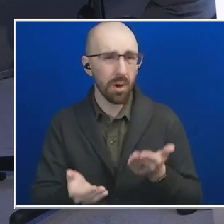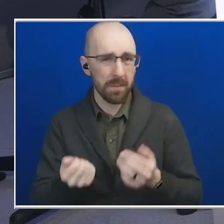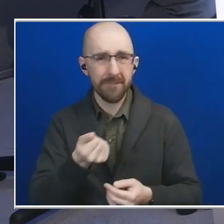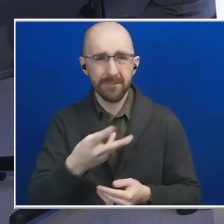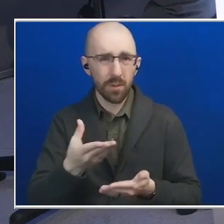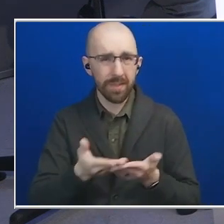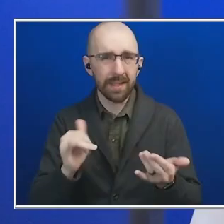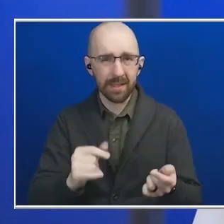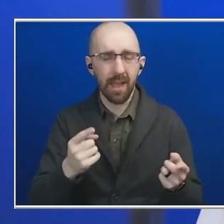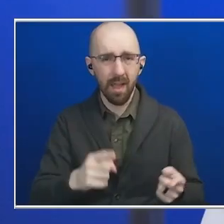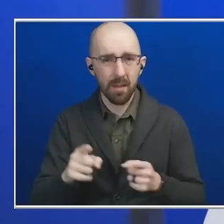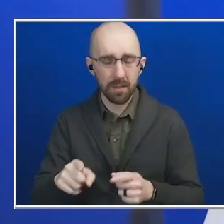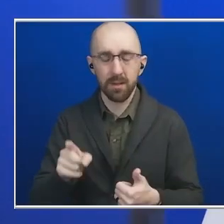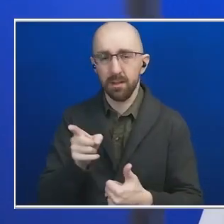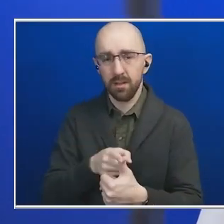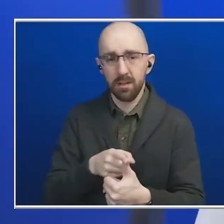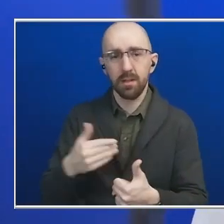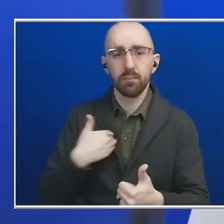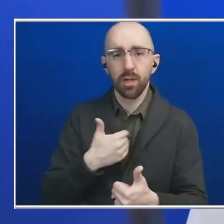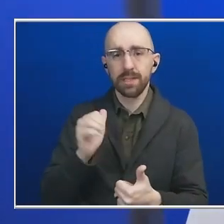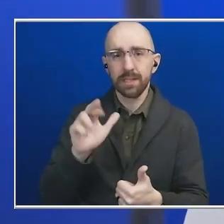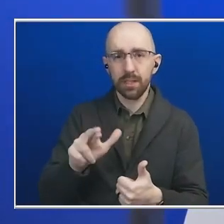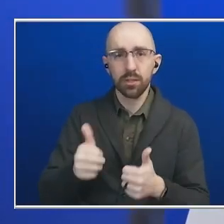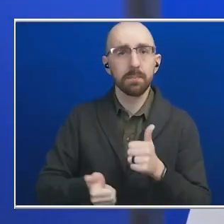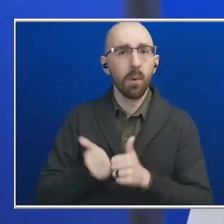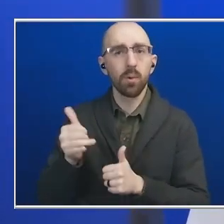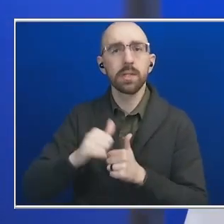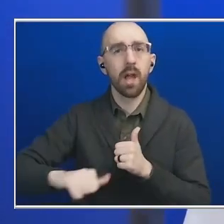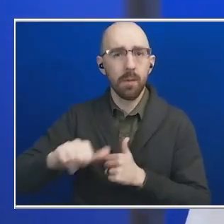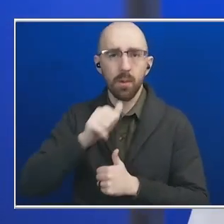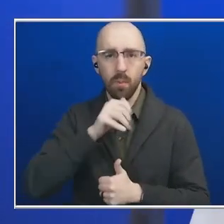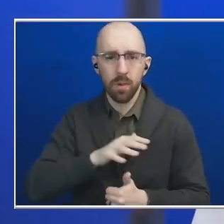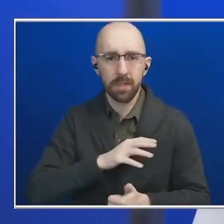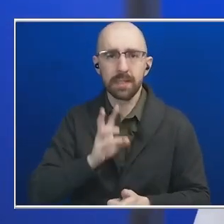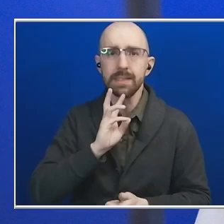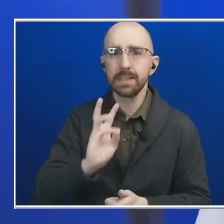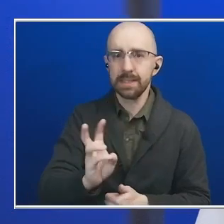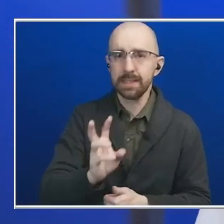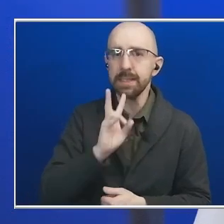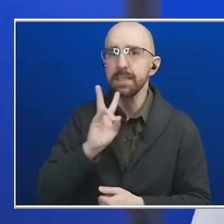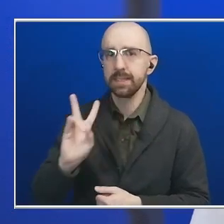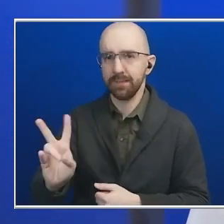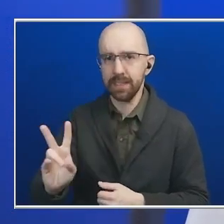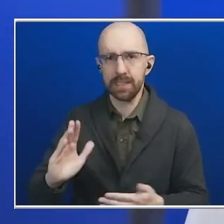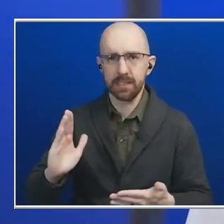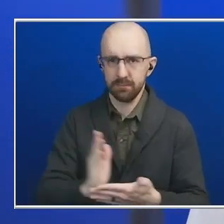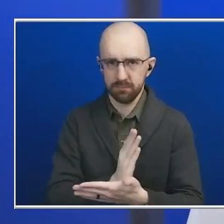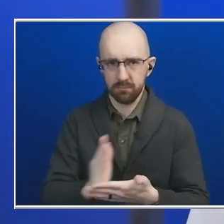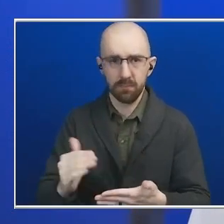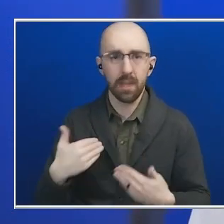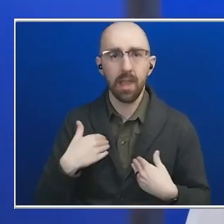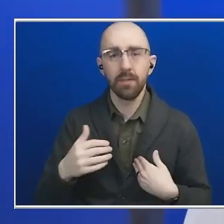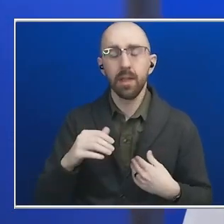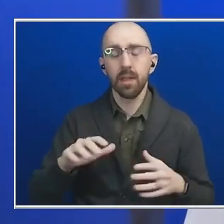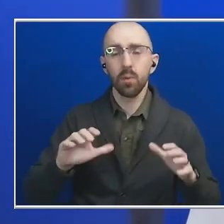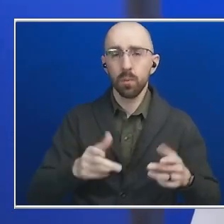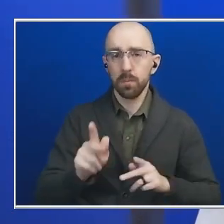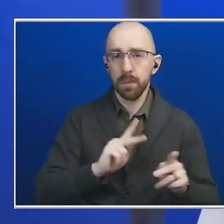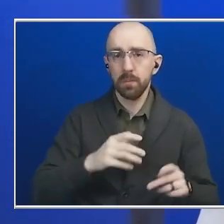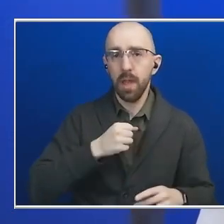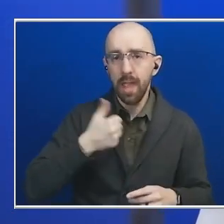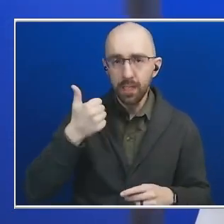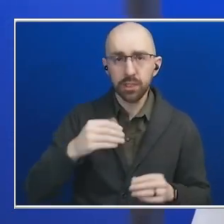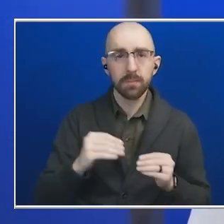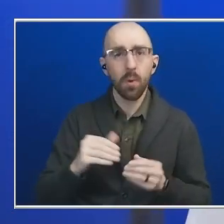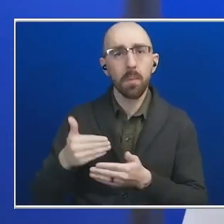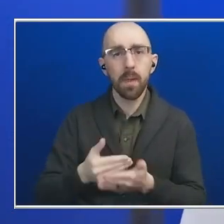First, breast cancer is most common in women in their 60s and 70s. So as we have an aging population, as we have more baby boomers that are getting to